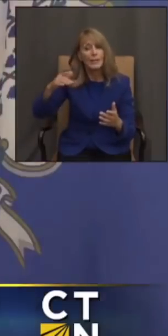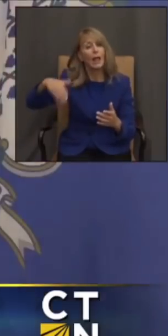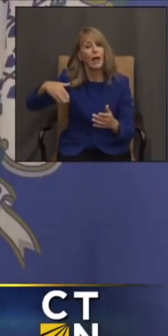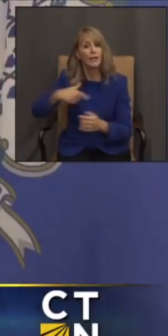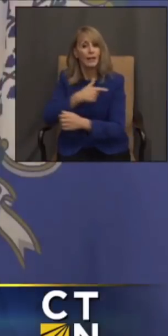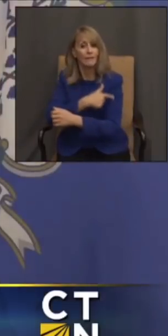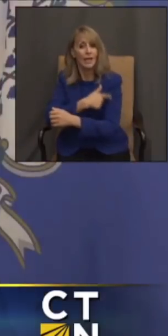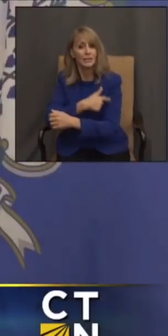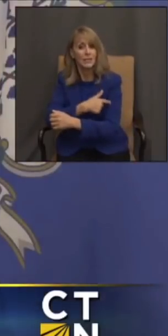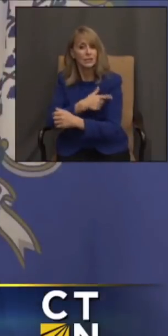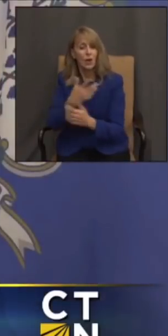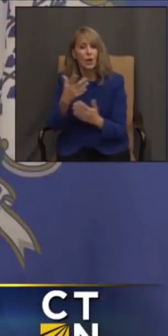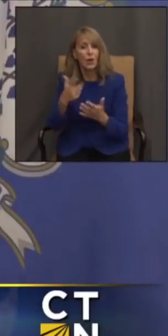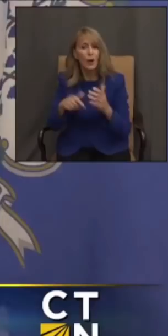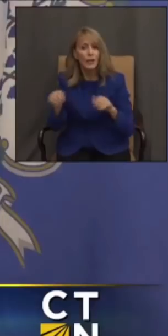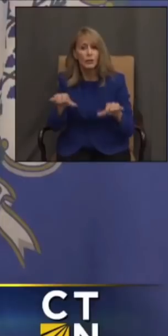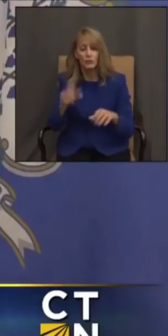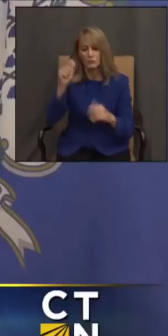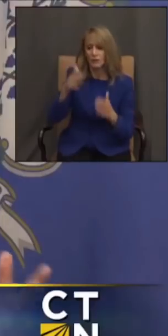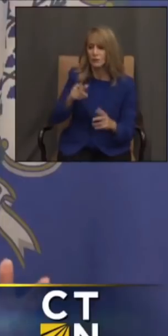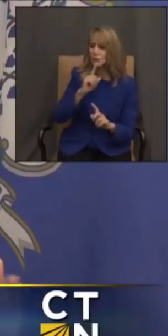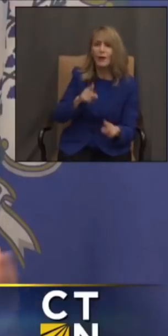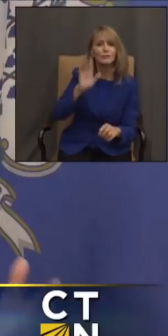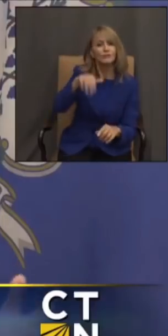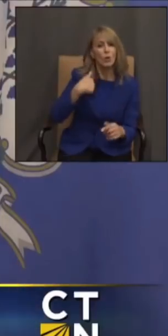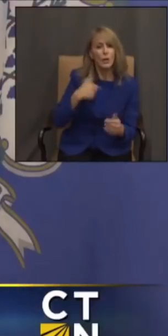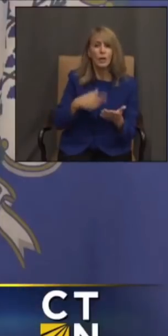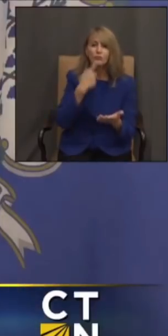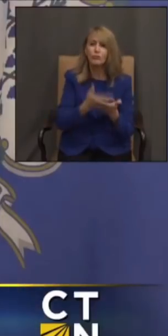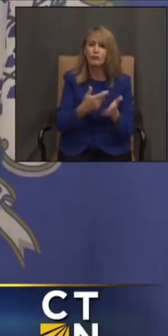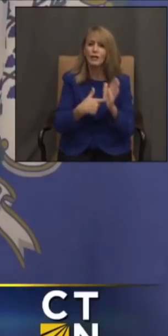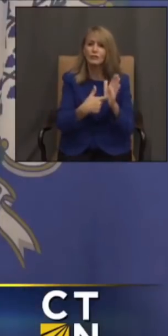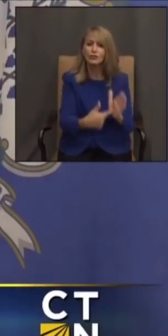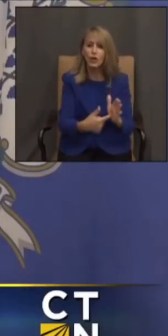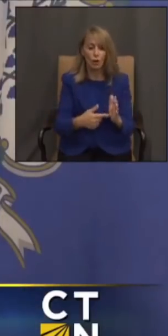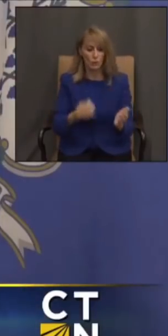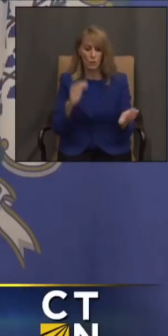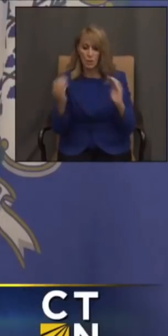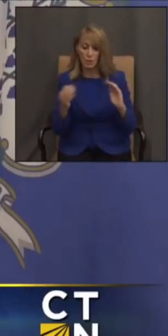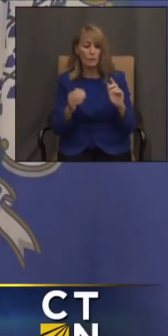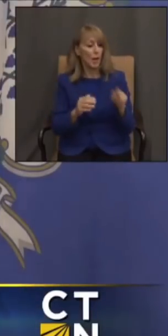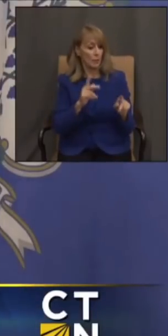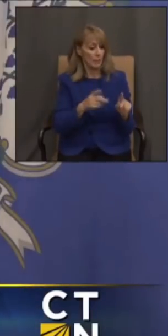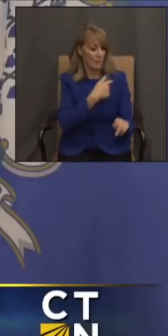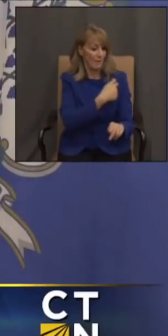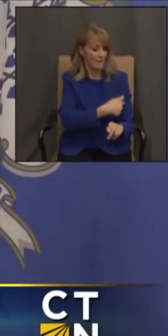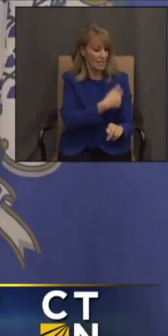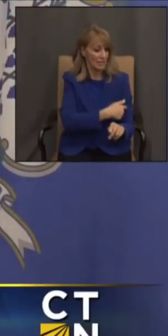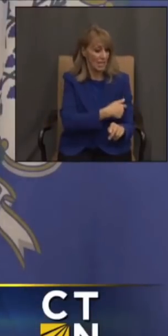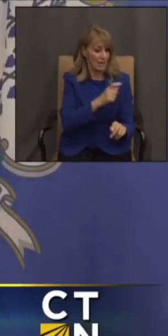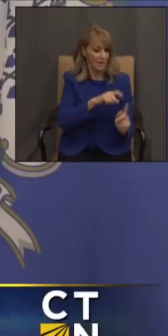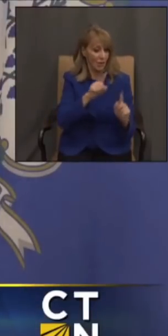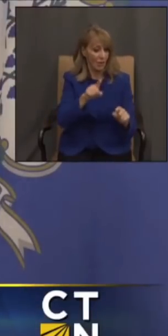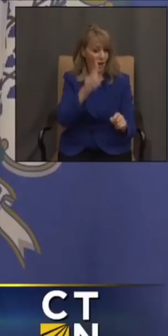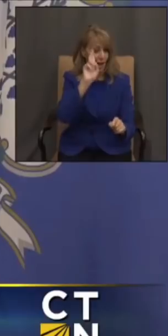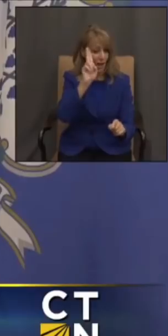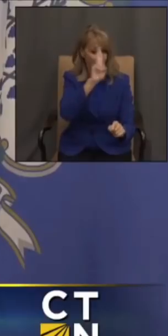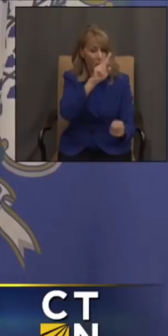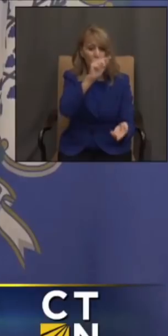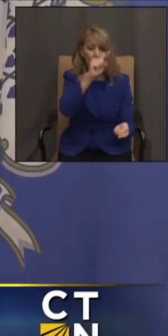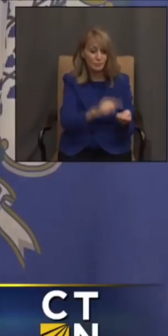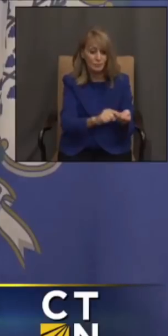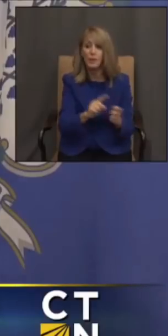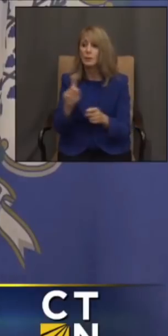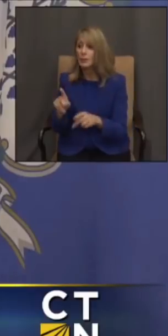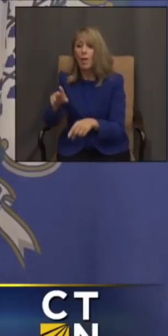it works. We can show you town by town that the correlation between vaccination and infections is direct. We can show you in